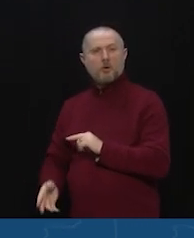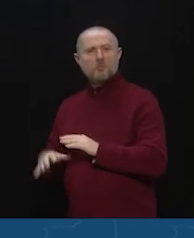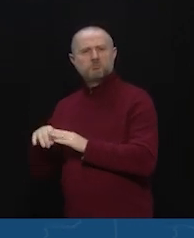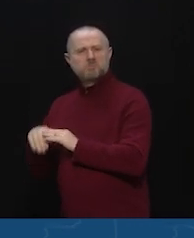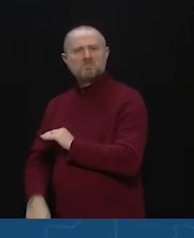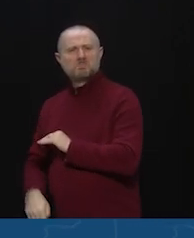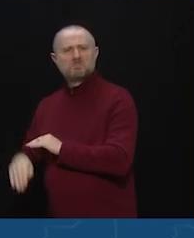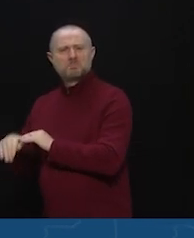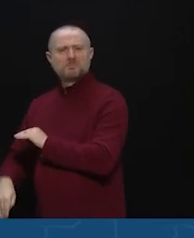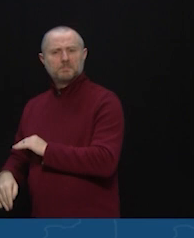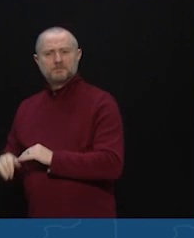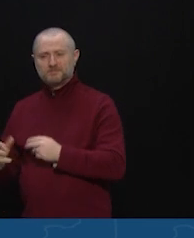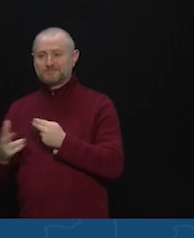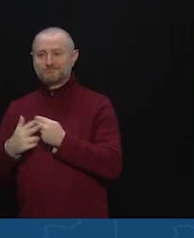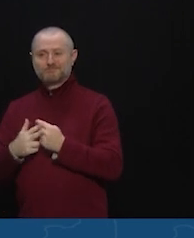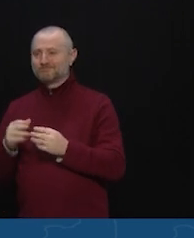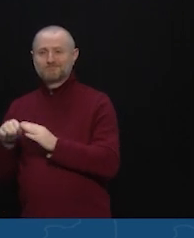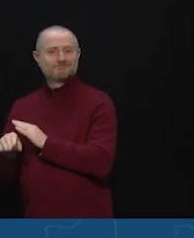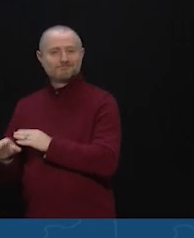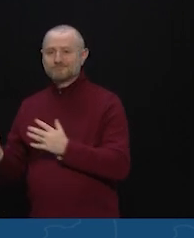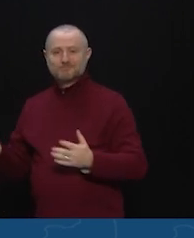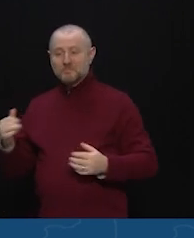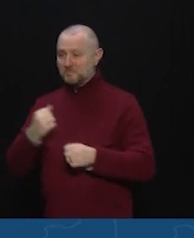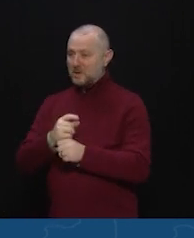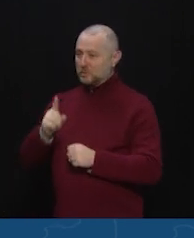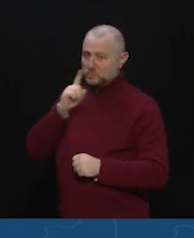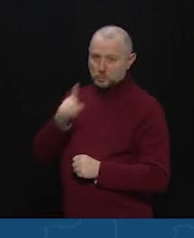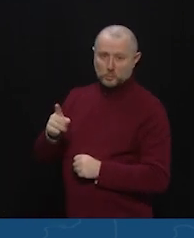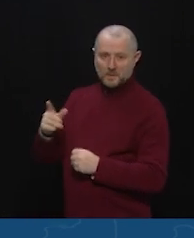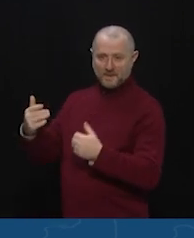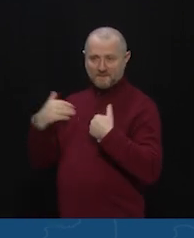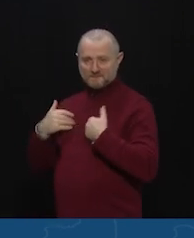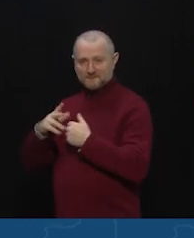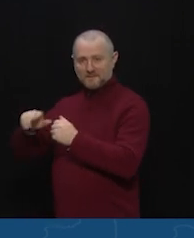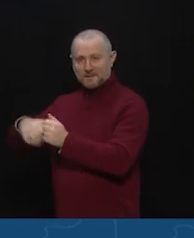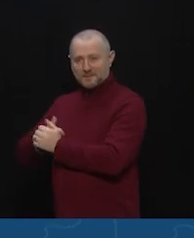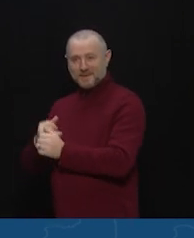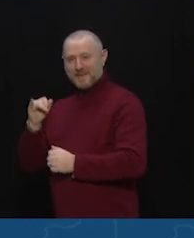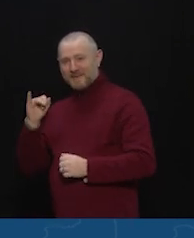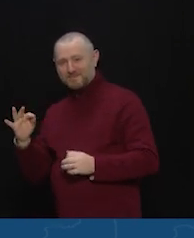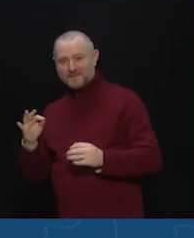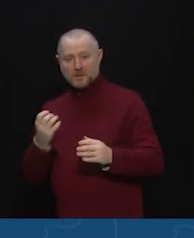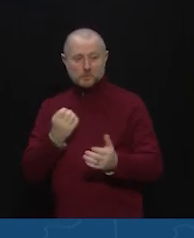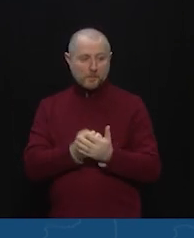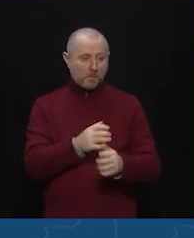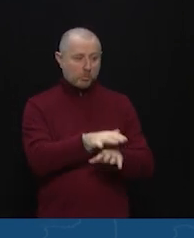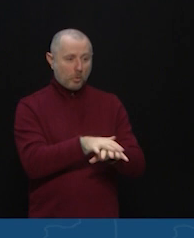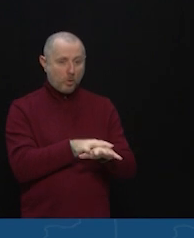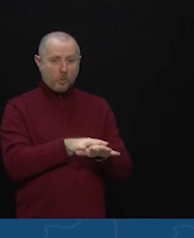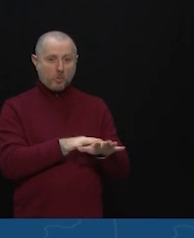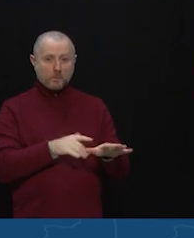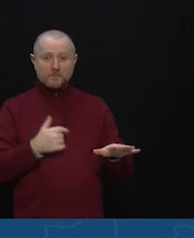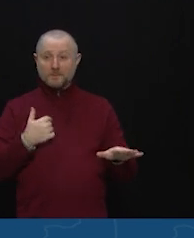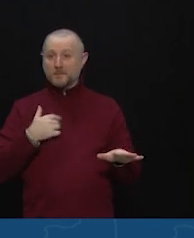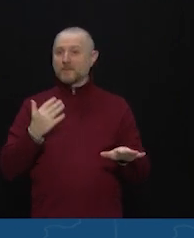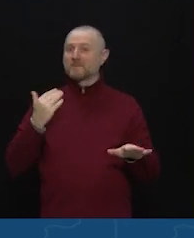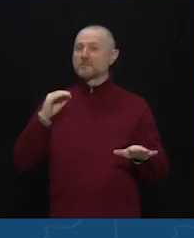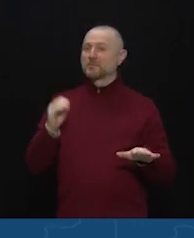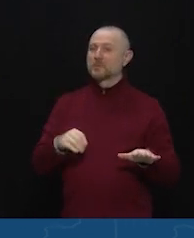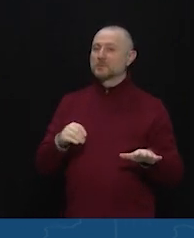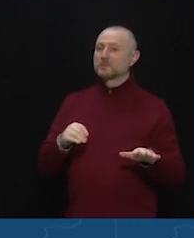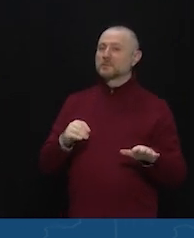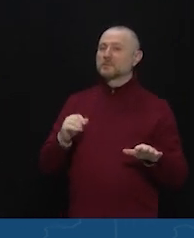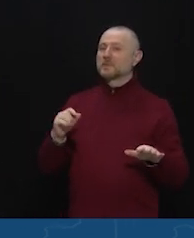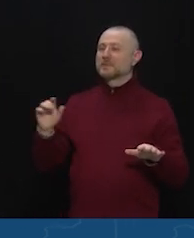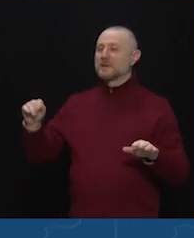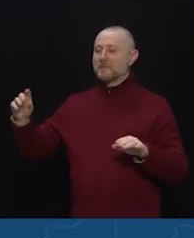significant reserves to weather a downturn. So even with the level of 15% reserves, right, you can pay for about